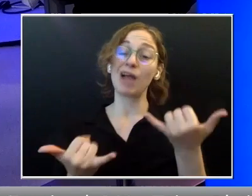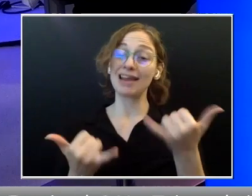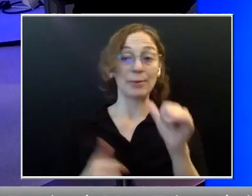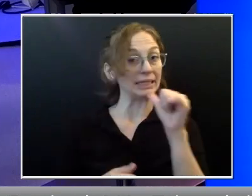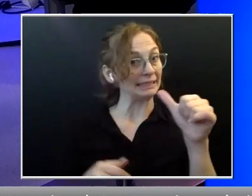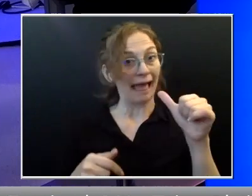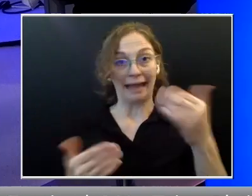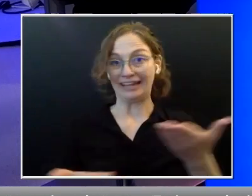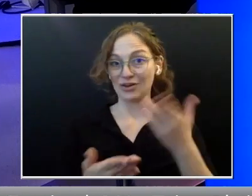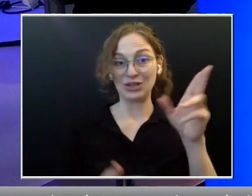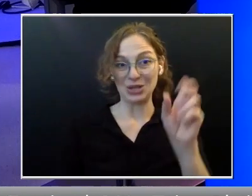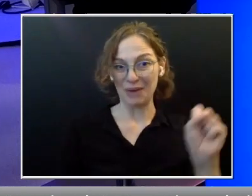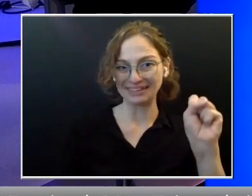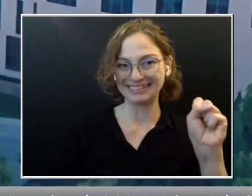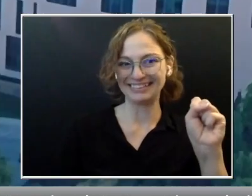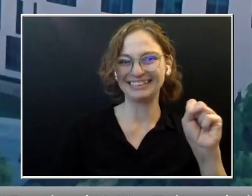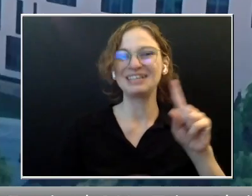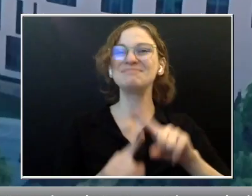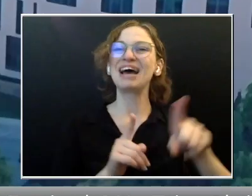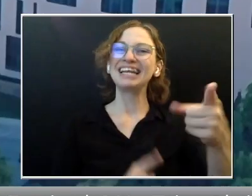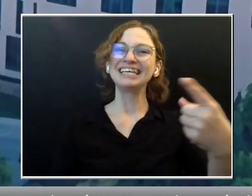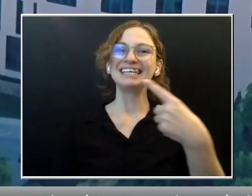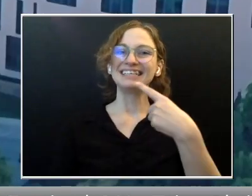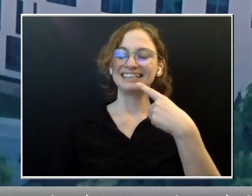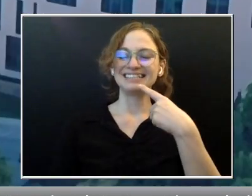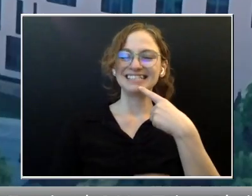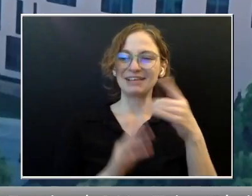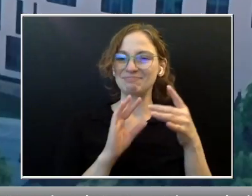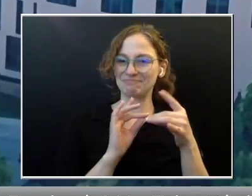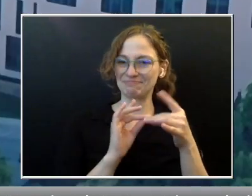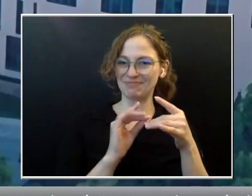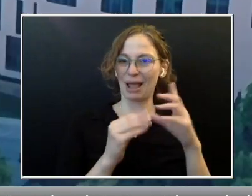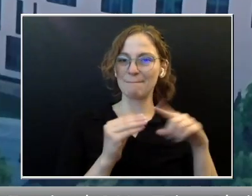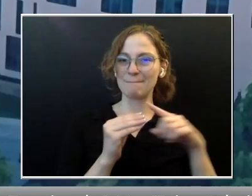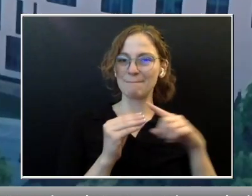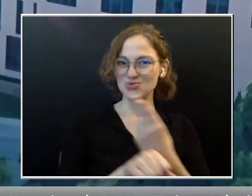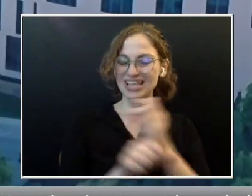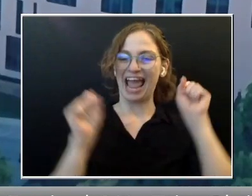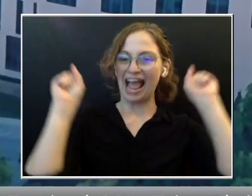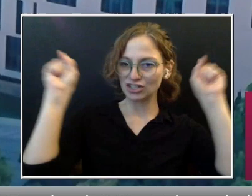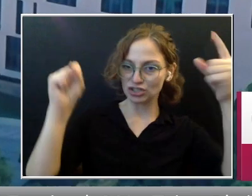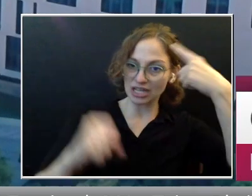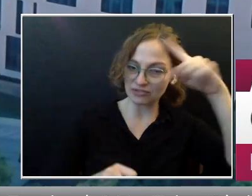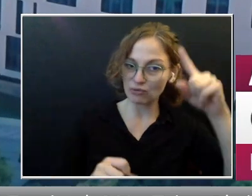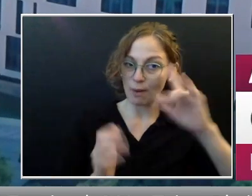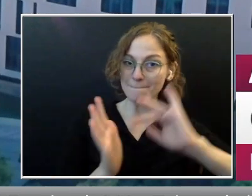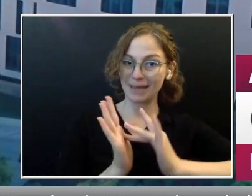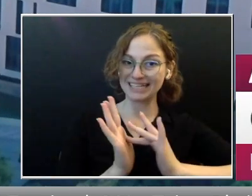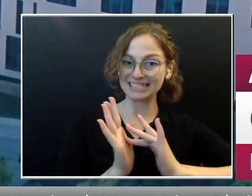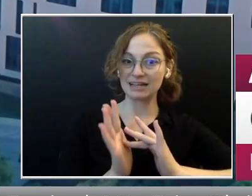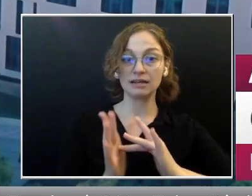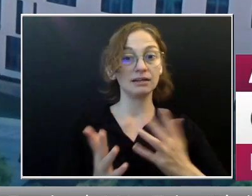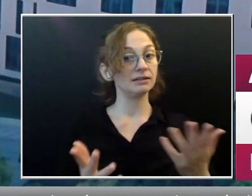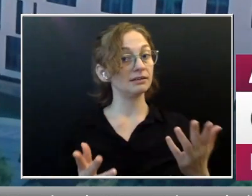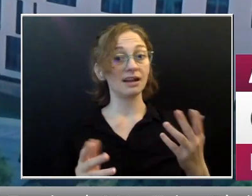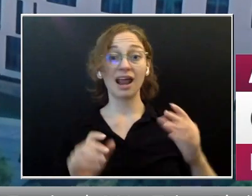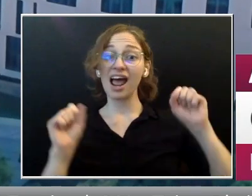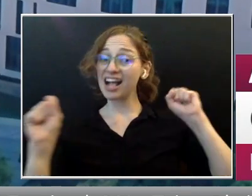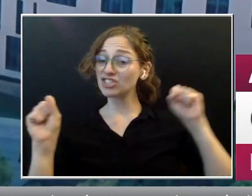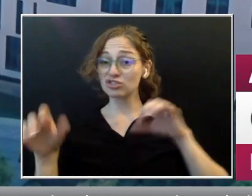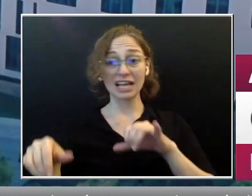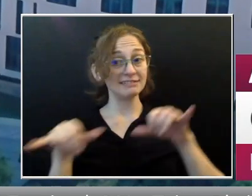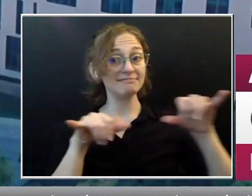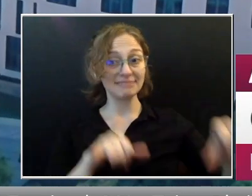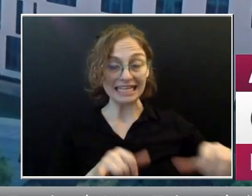using exercise as medicine. Exercise is medicine, and the evidence on what it